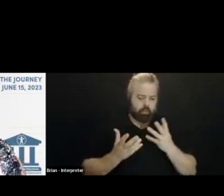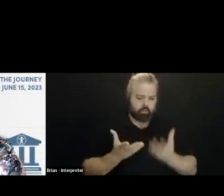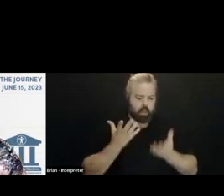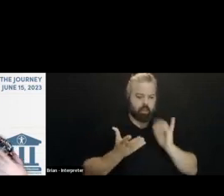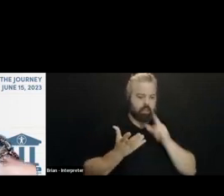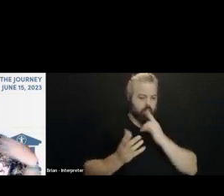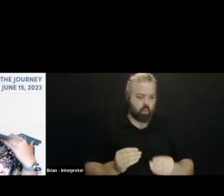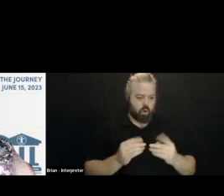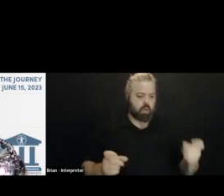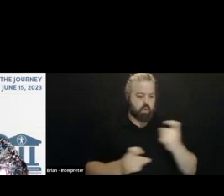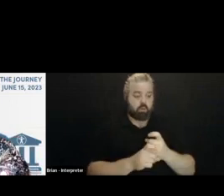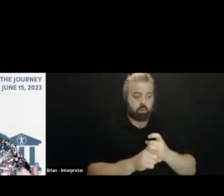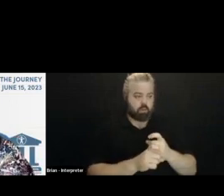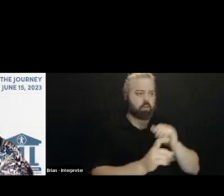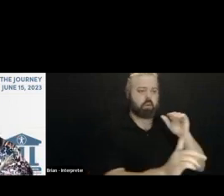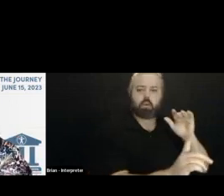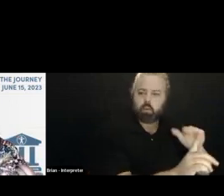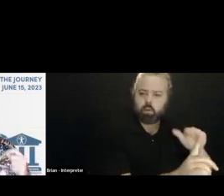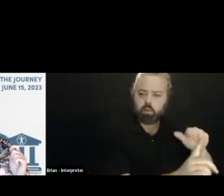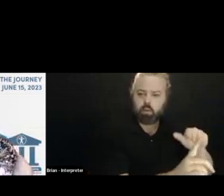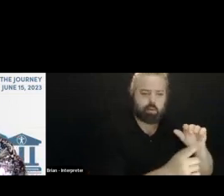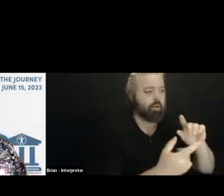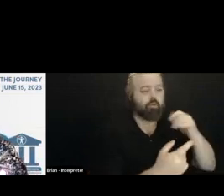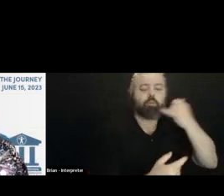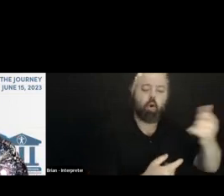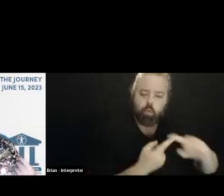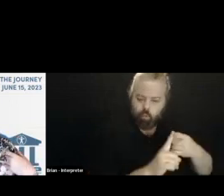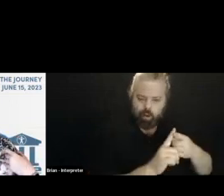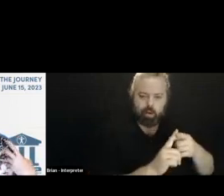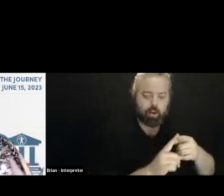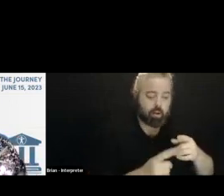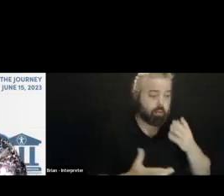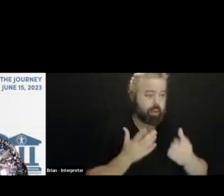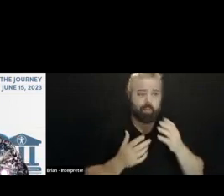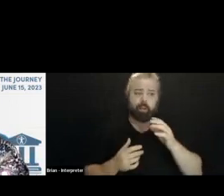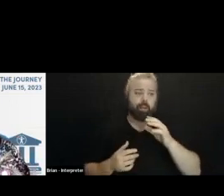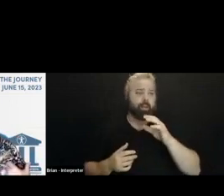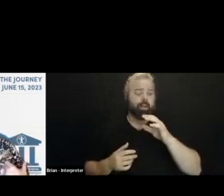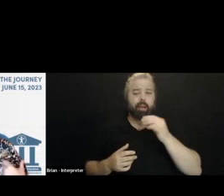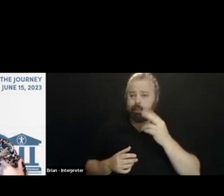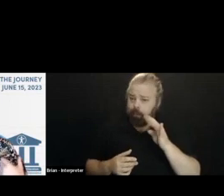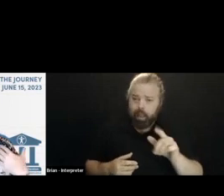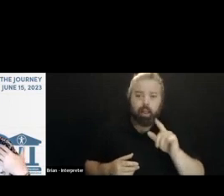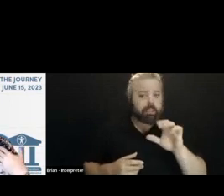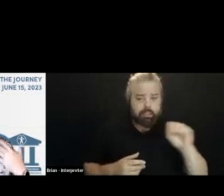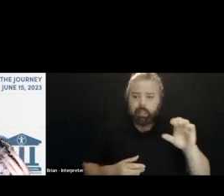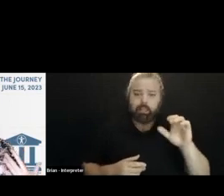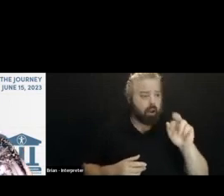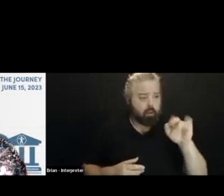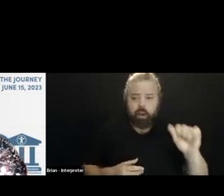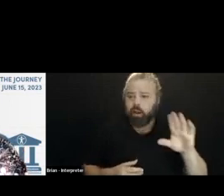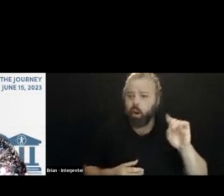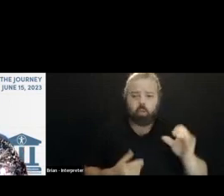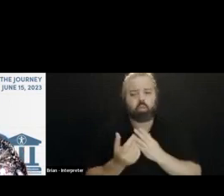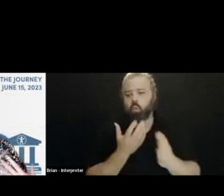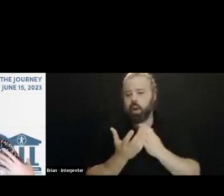of skills involving HTML, CSS, ARIA code, etc. But just knowing